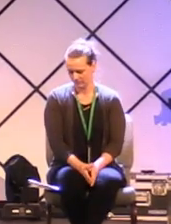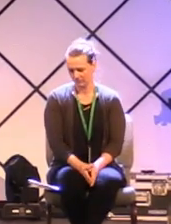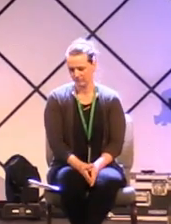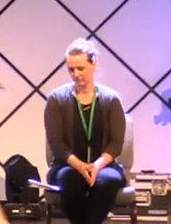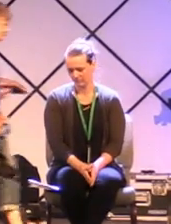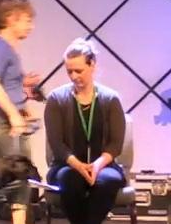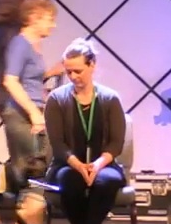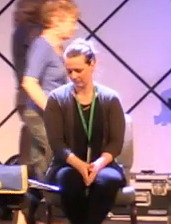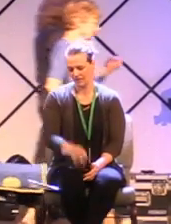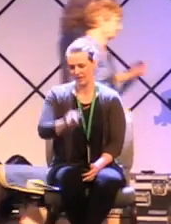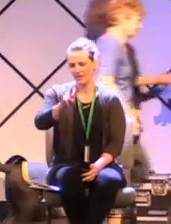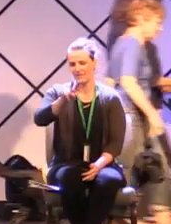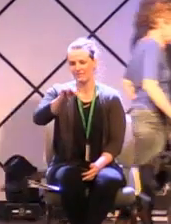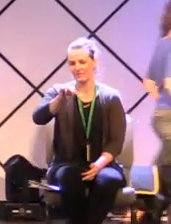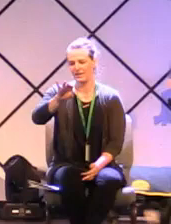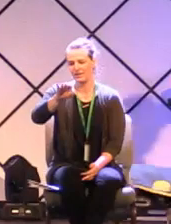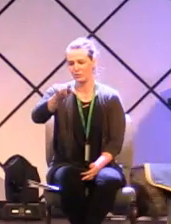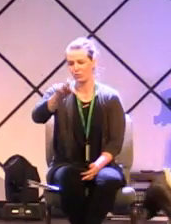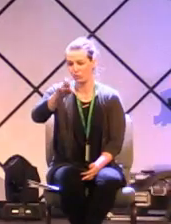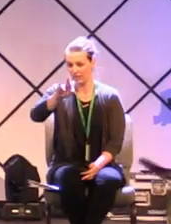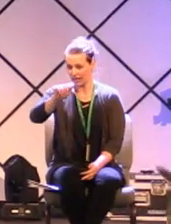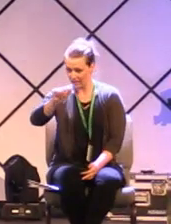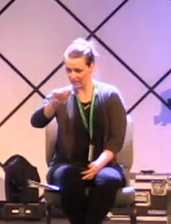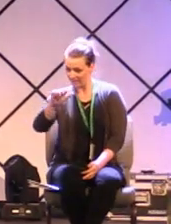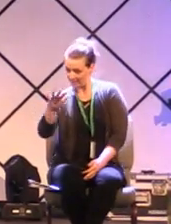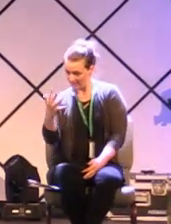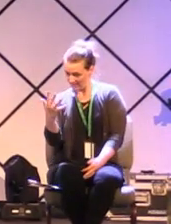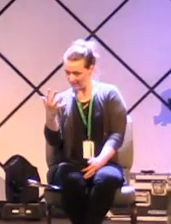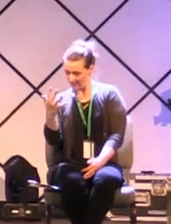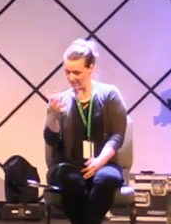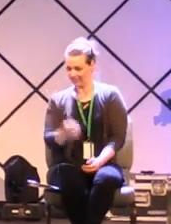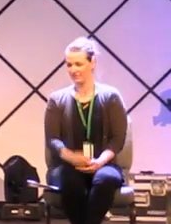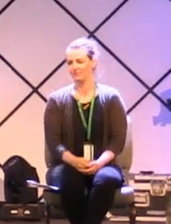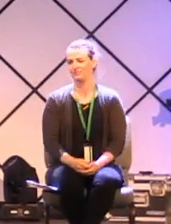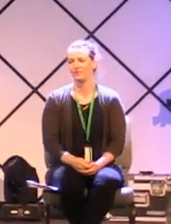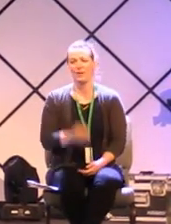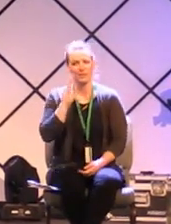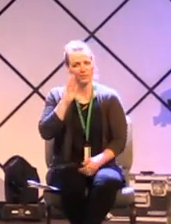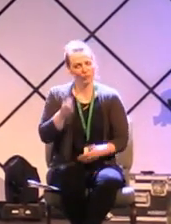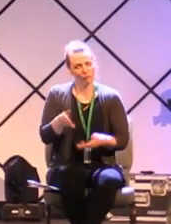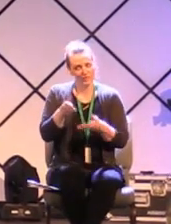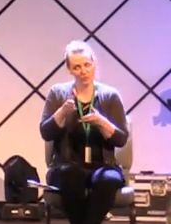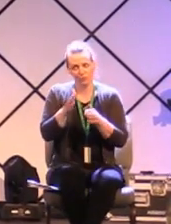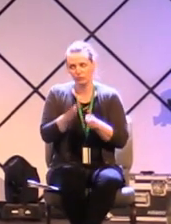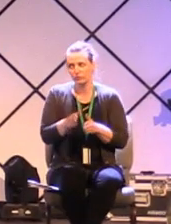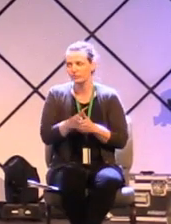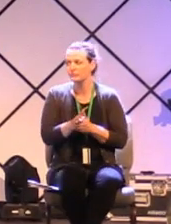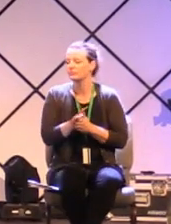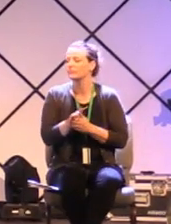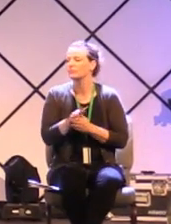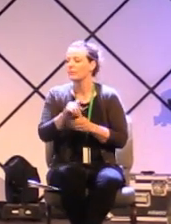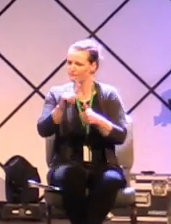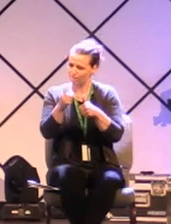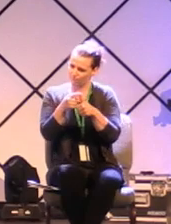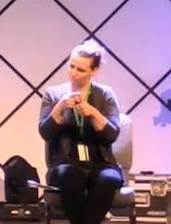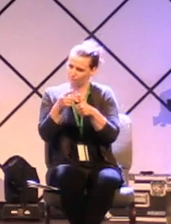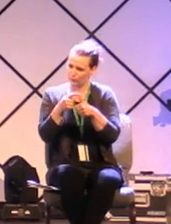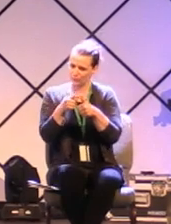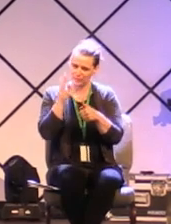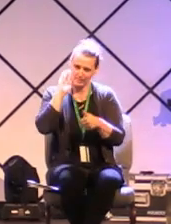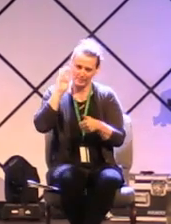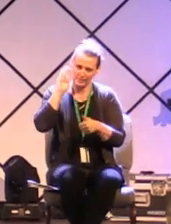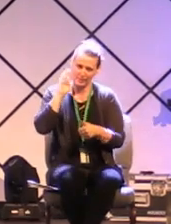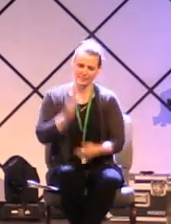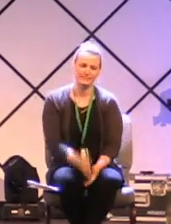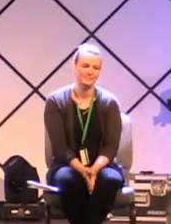And Victoria V, raised by Veronica Enyusenko of Roseville, California, her first puppy.